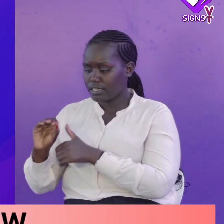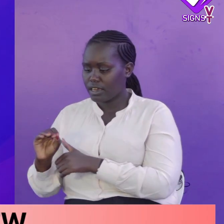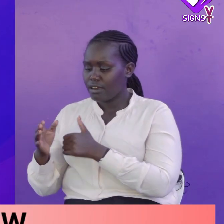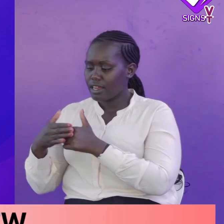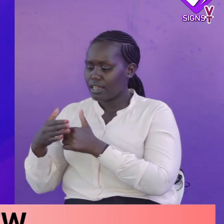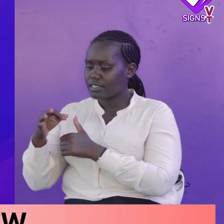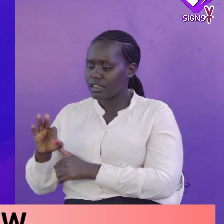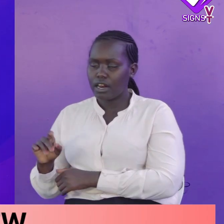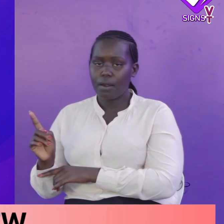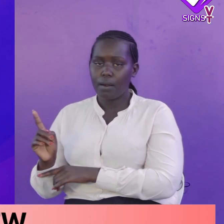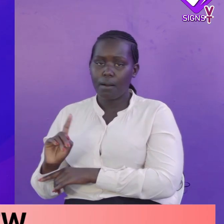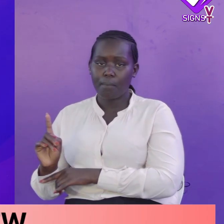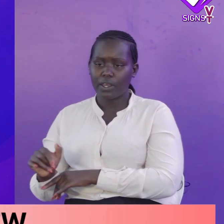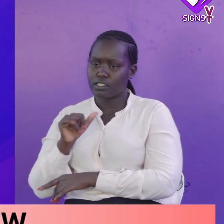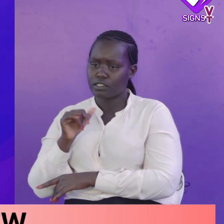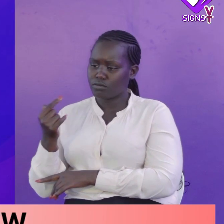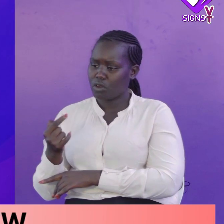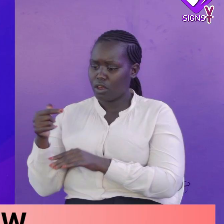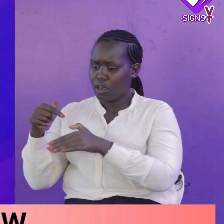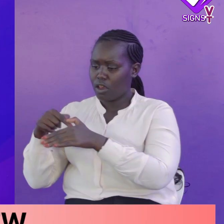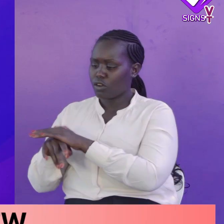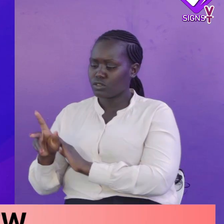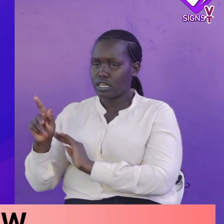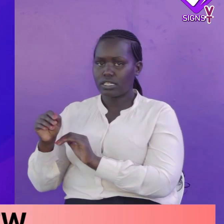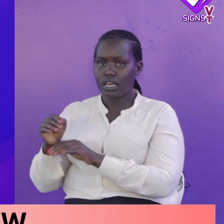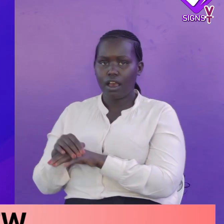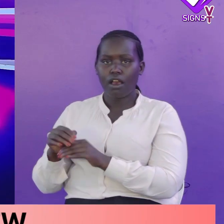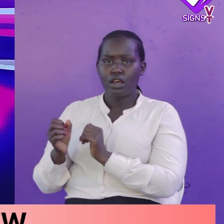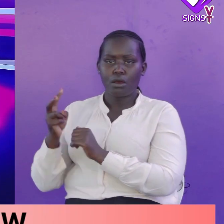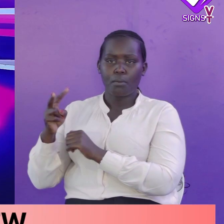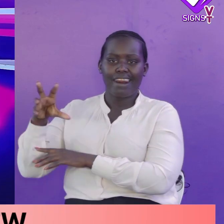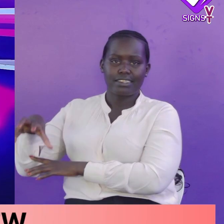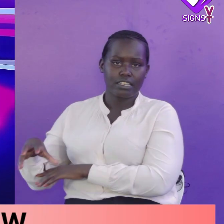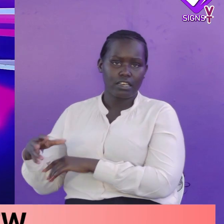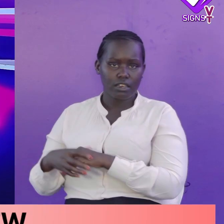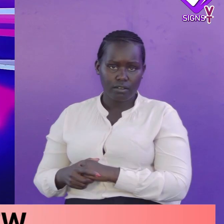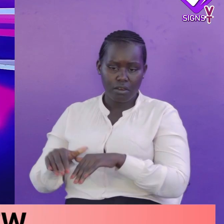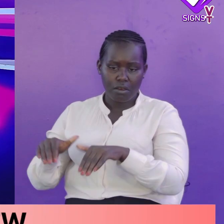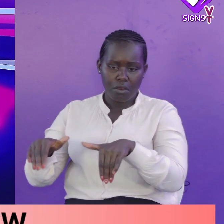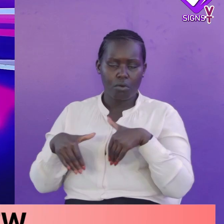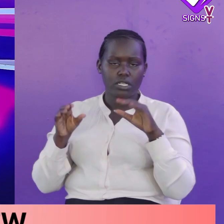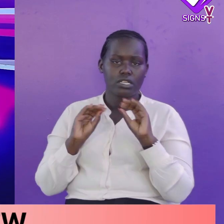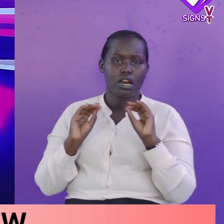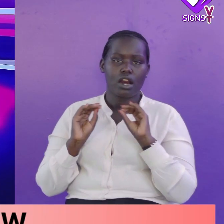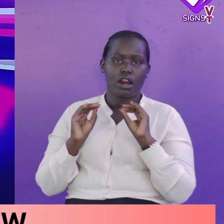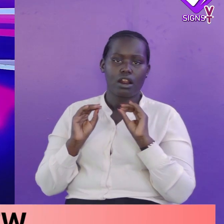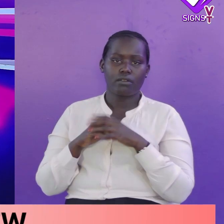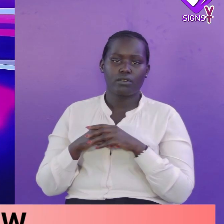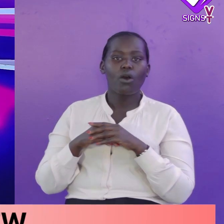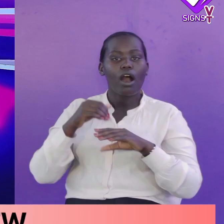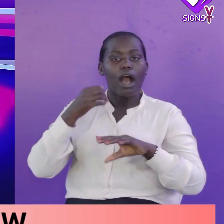score. And it was not just a goal, it was a penalty. We did not wait. We did not wait. It was hard for you to score.